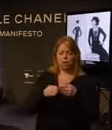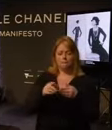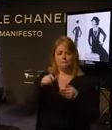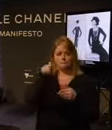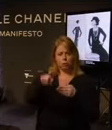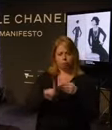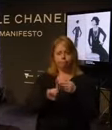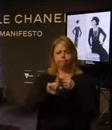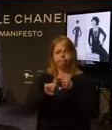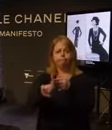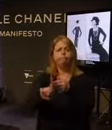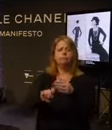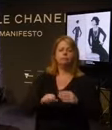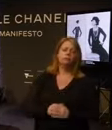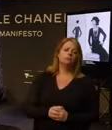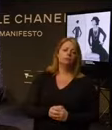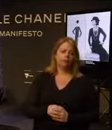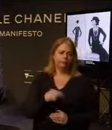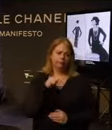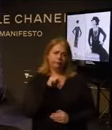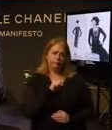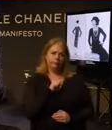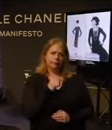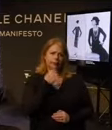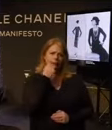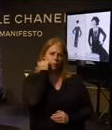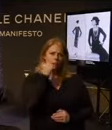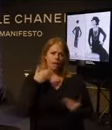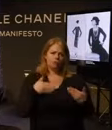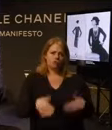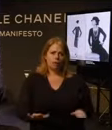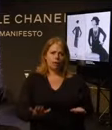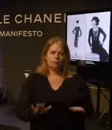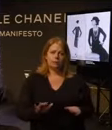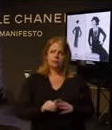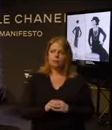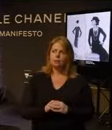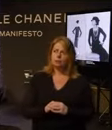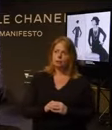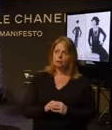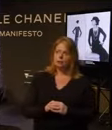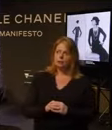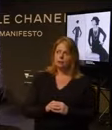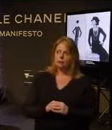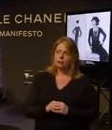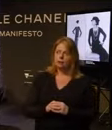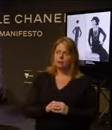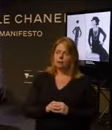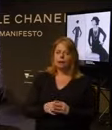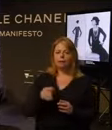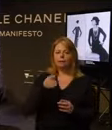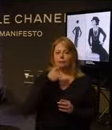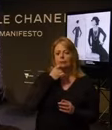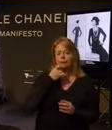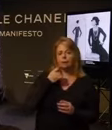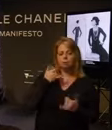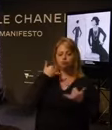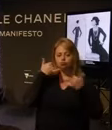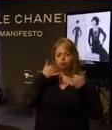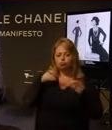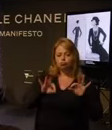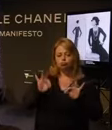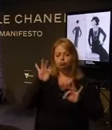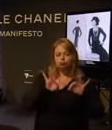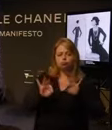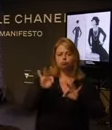little black dress really emulated the kind of undernourished little telephone clerk. So it's really